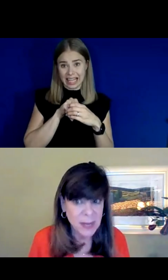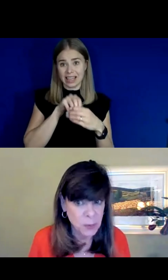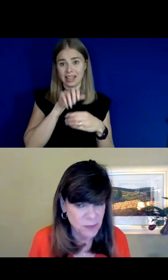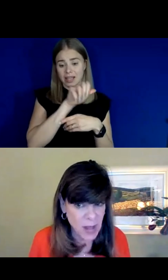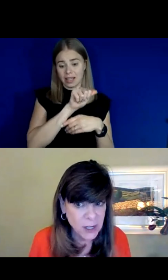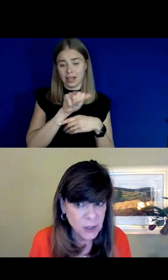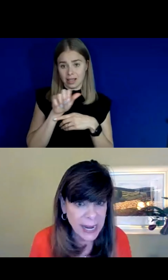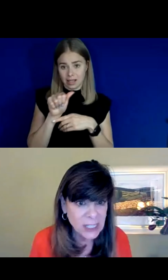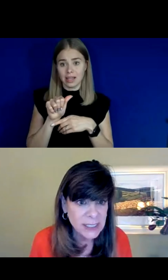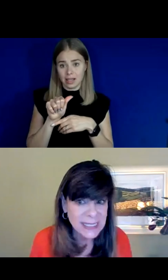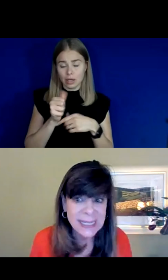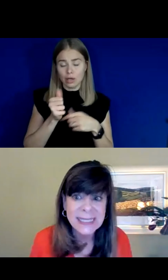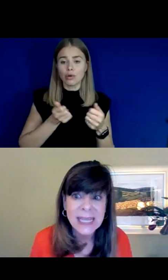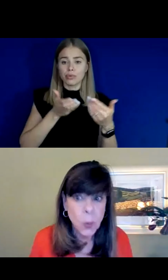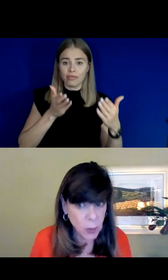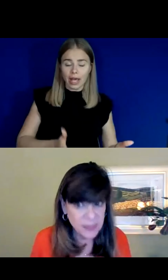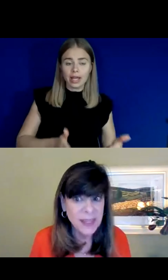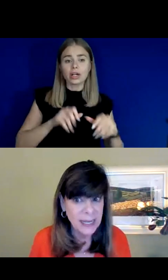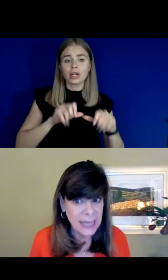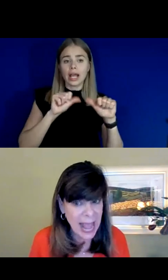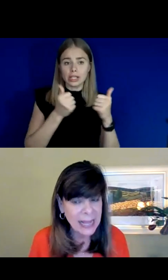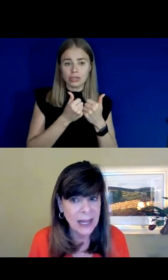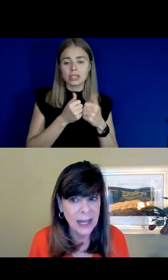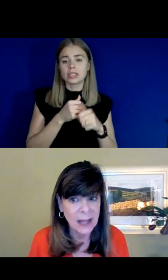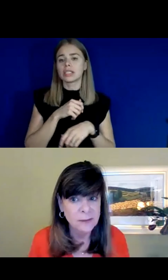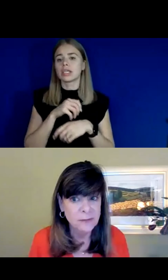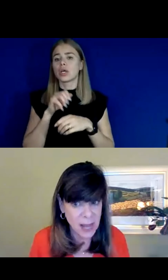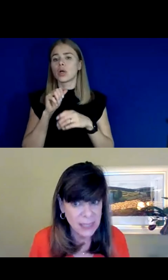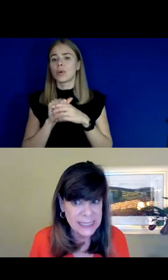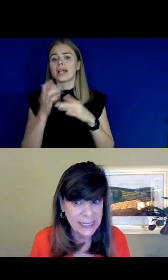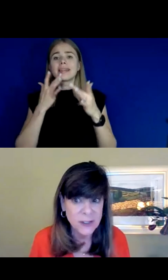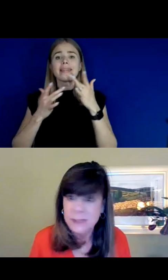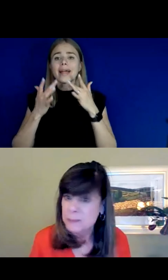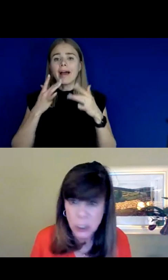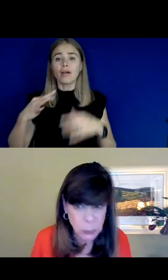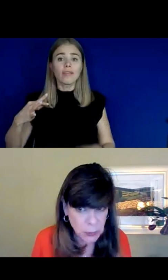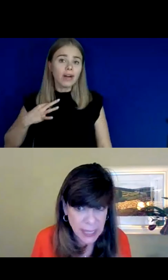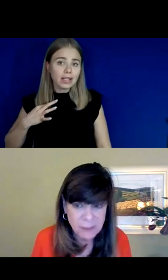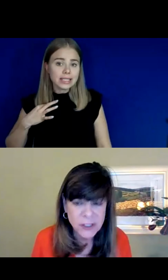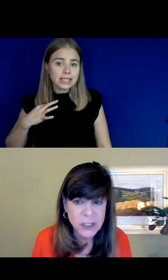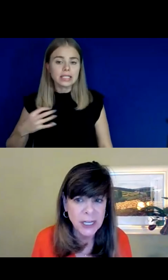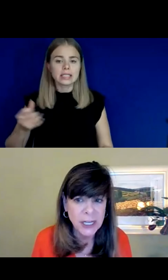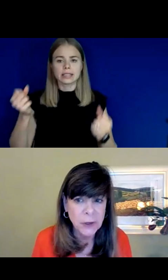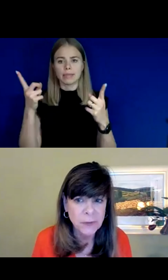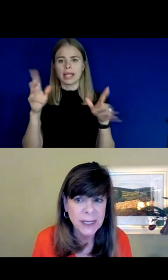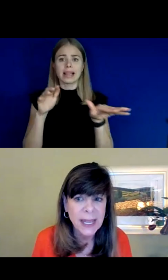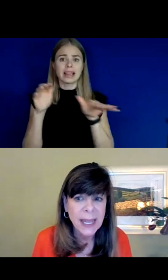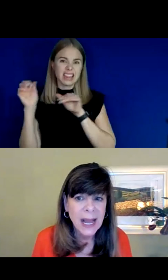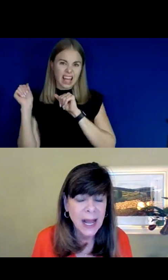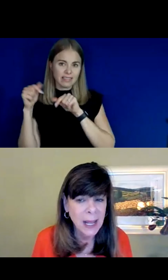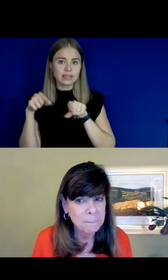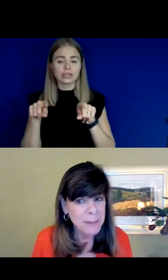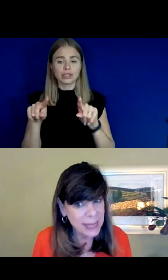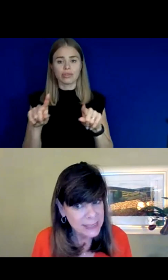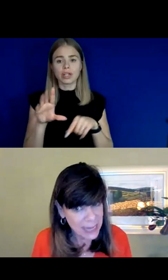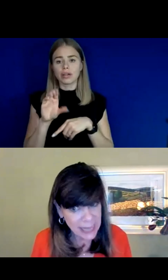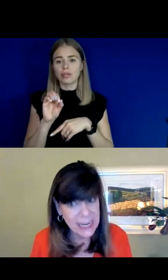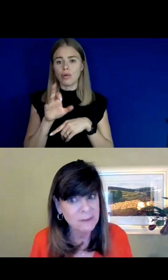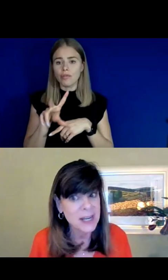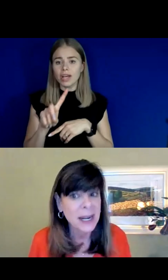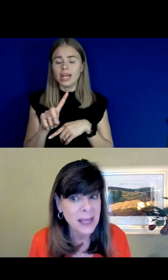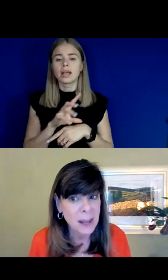AAAs within provider agencies, with the lack of volunteers, many who left during COVID